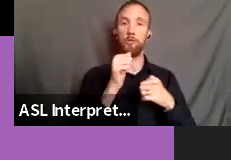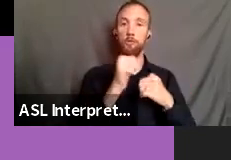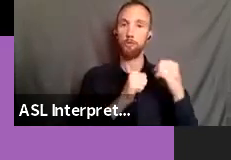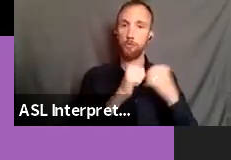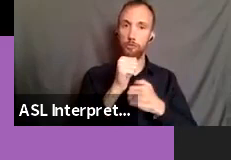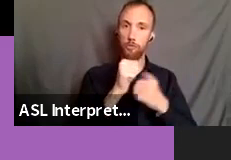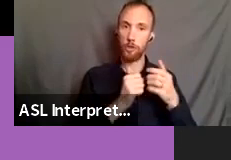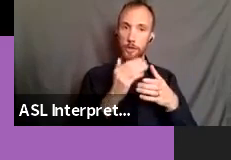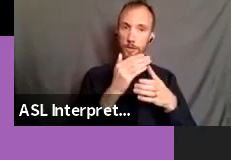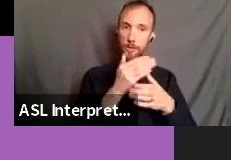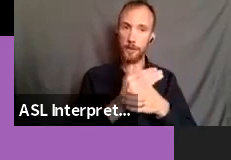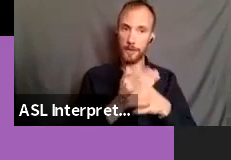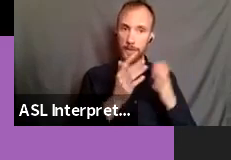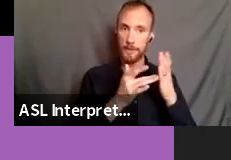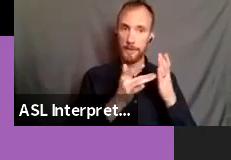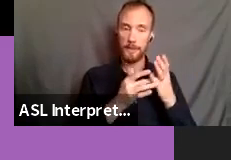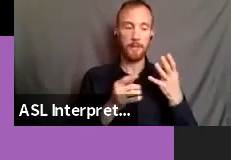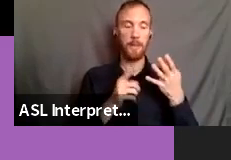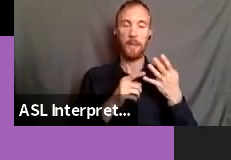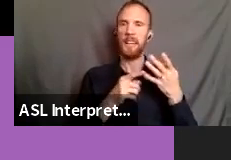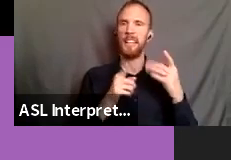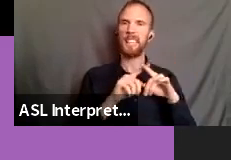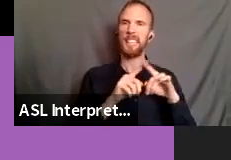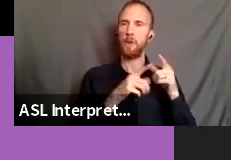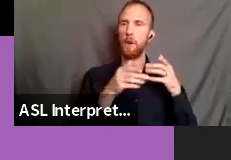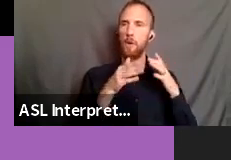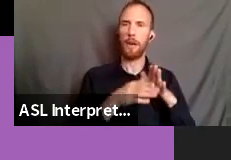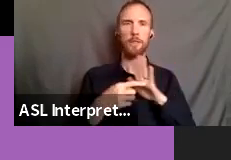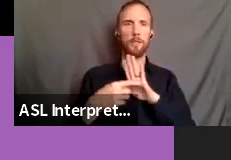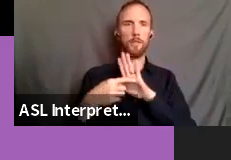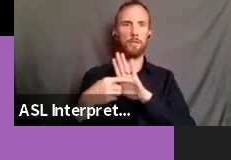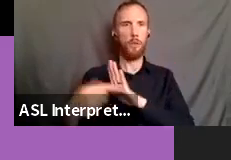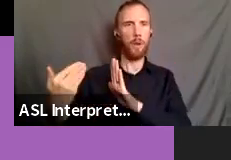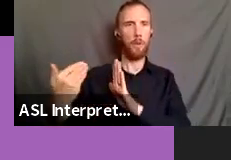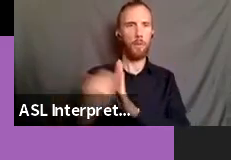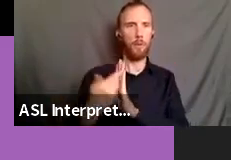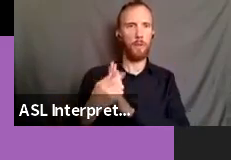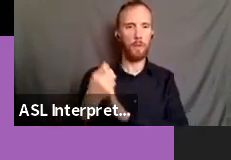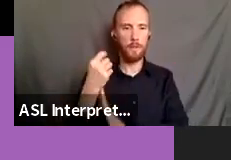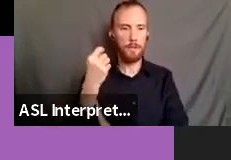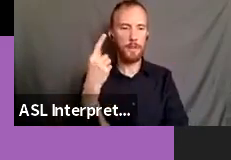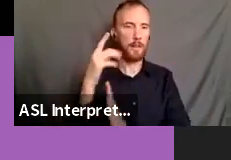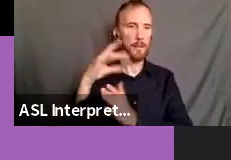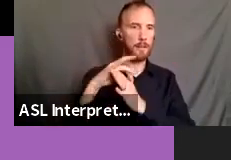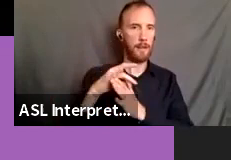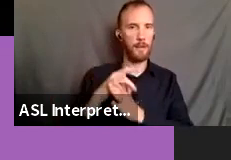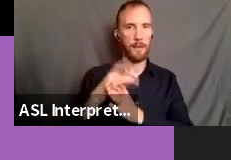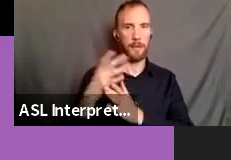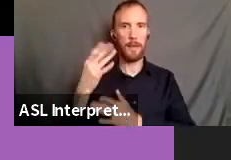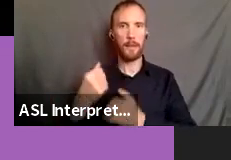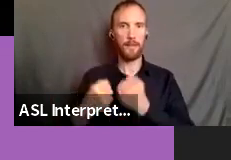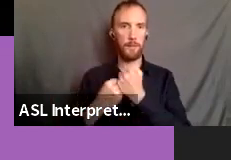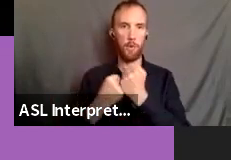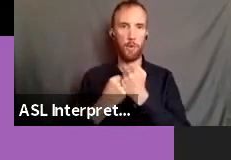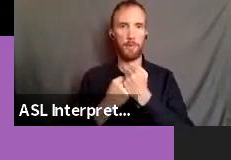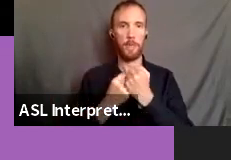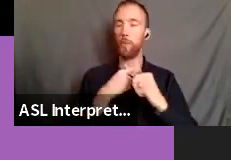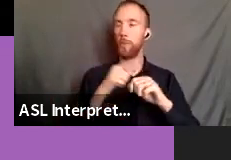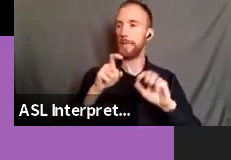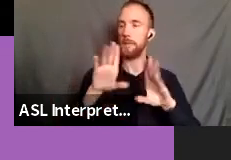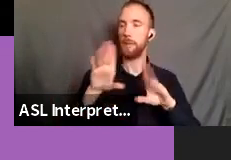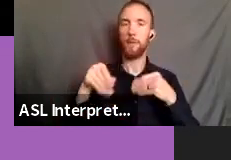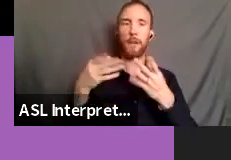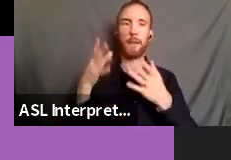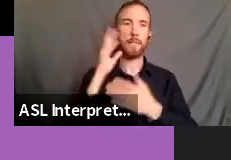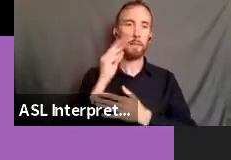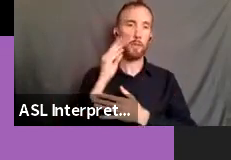means to demonstrate mastery and direct teacher support providing this experience to every single student in our district will be no